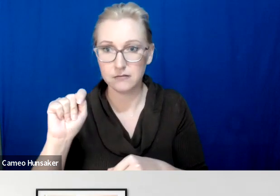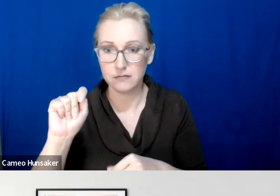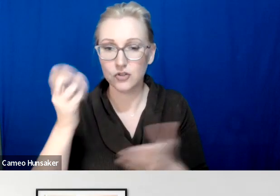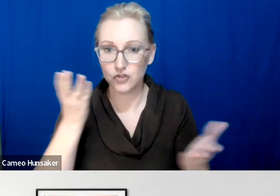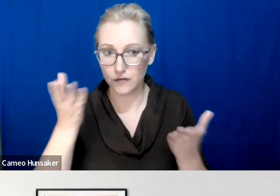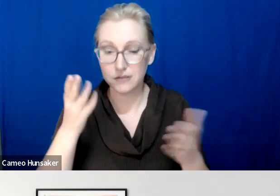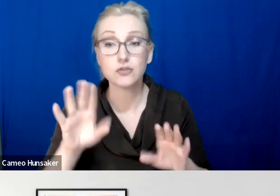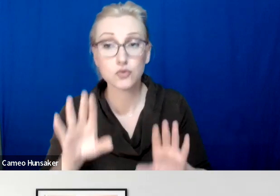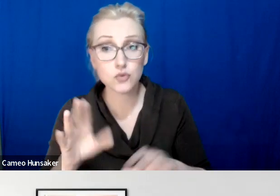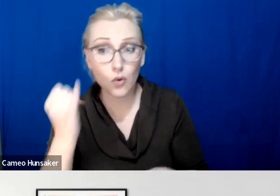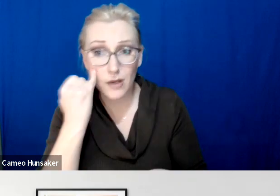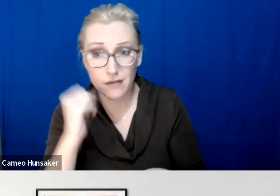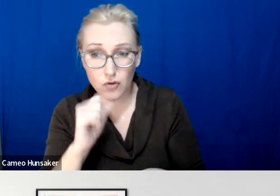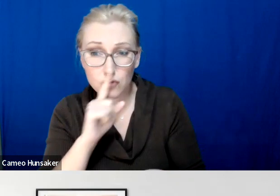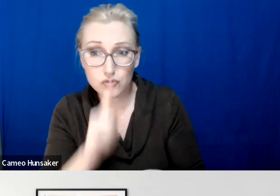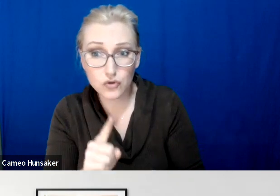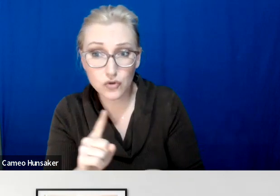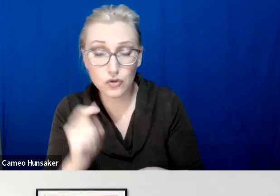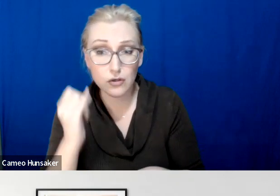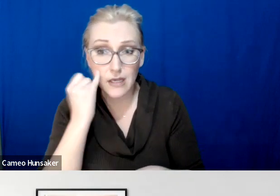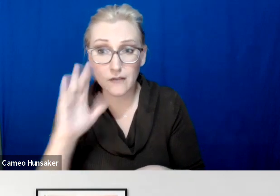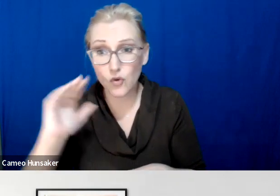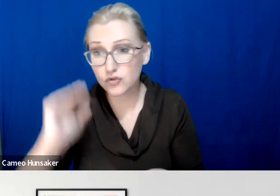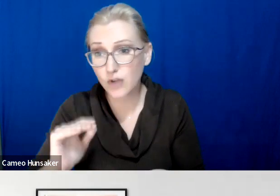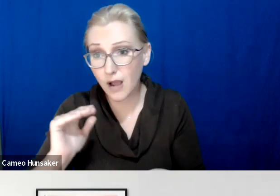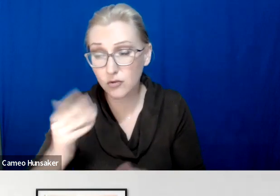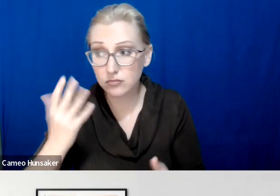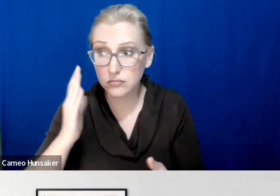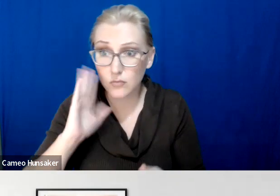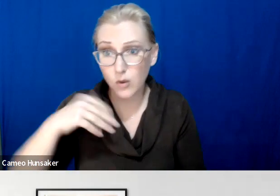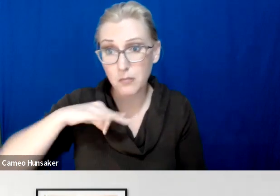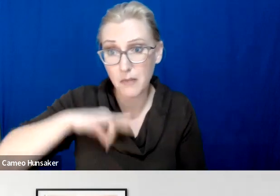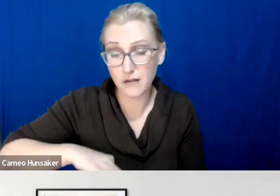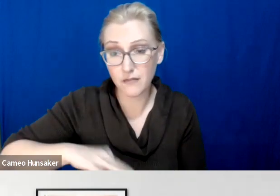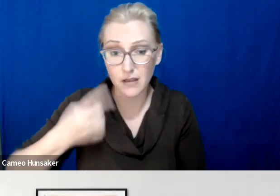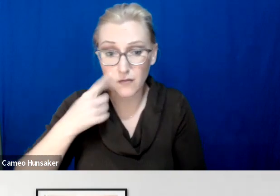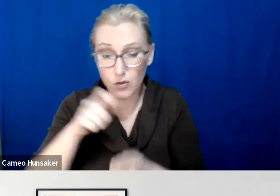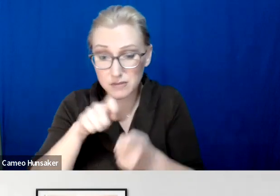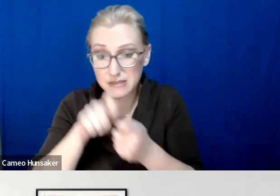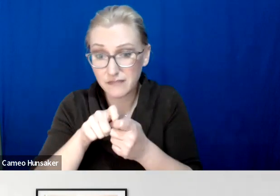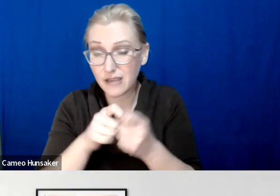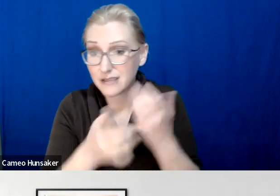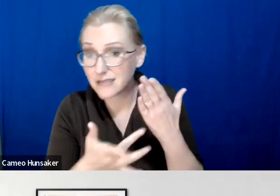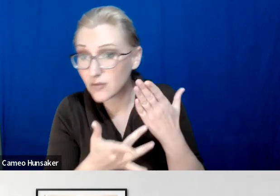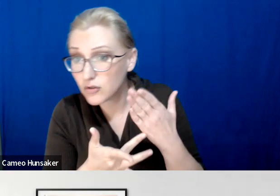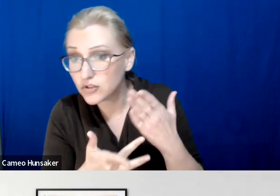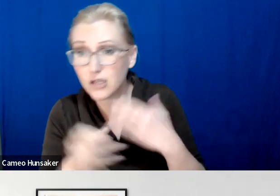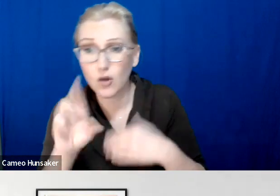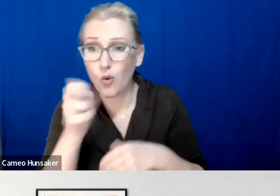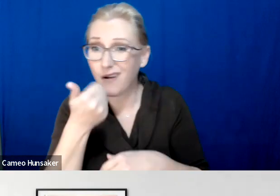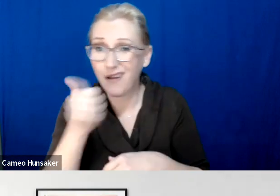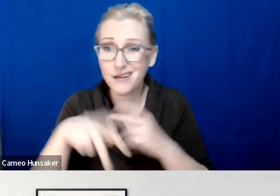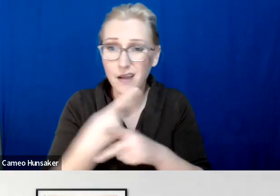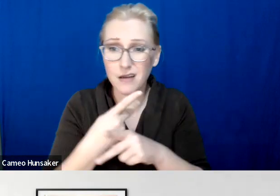if your child would benefit from a specific piece of assistive technology or from any kind of assistive technology in